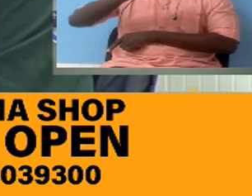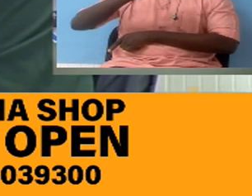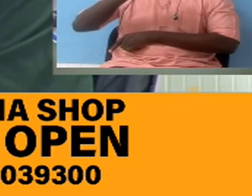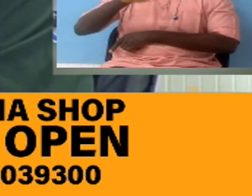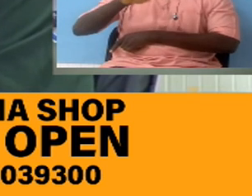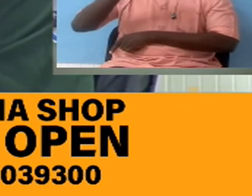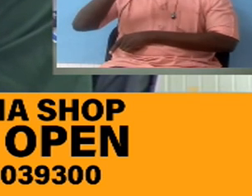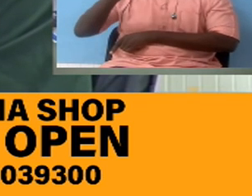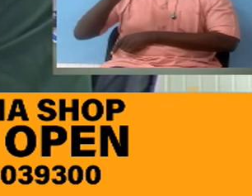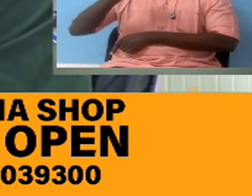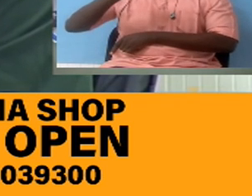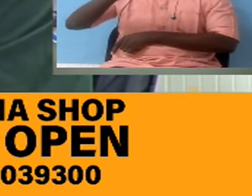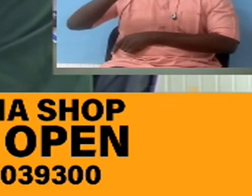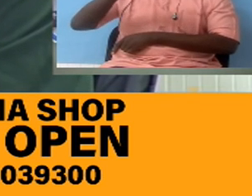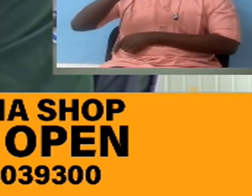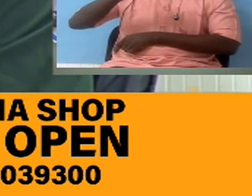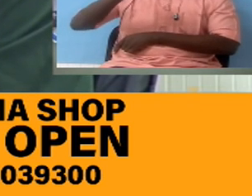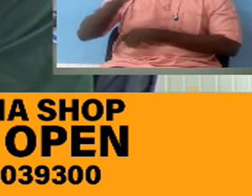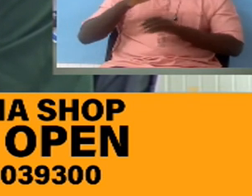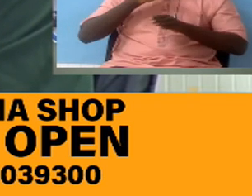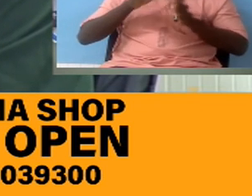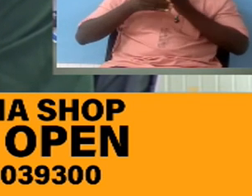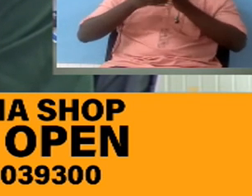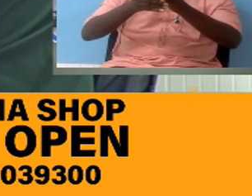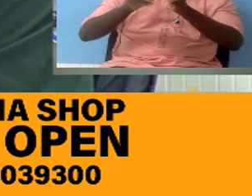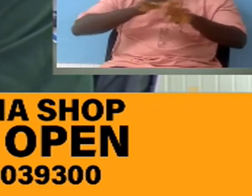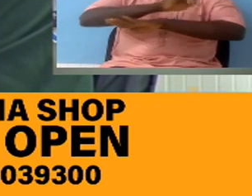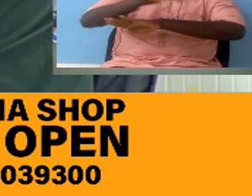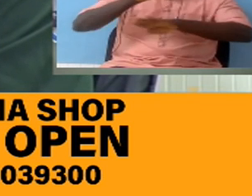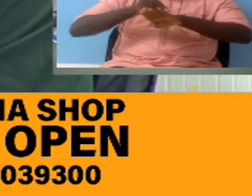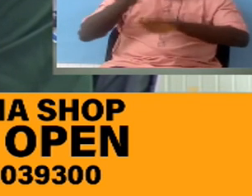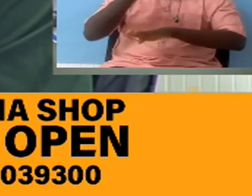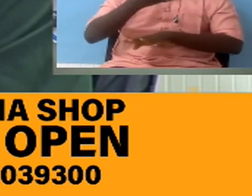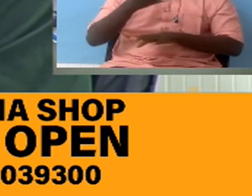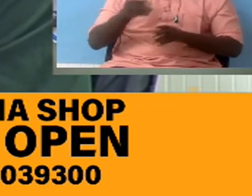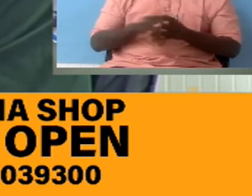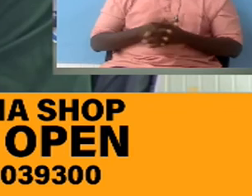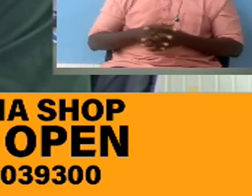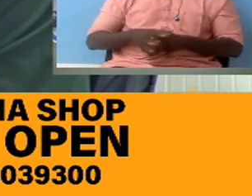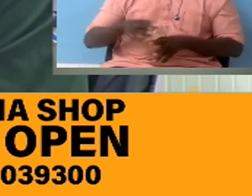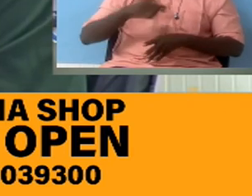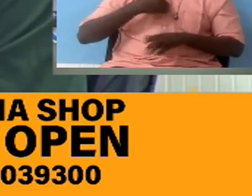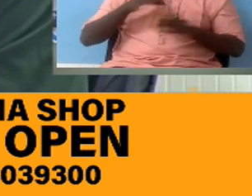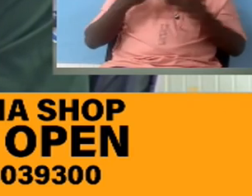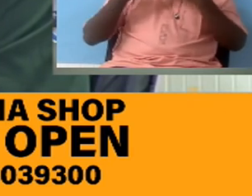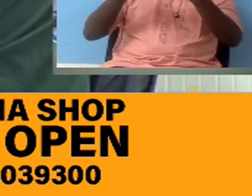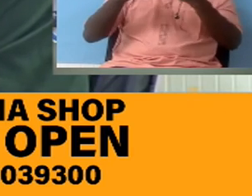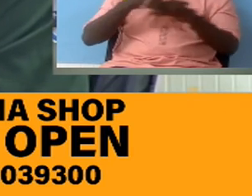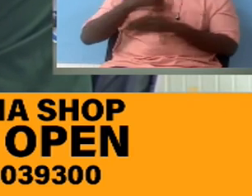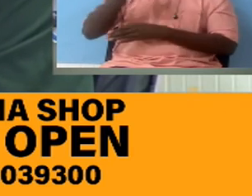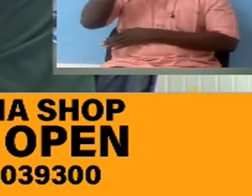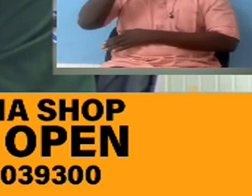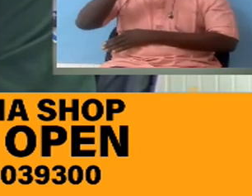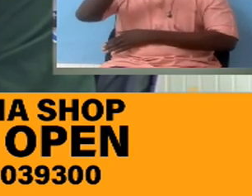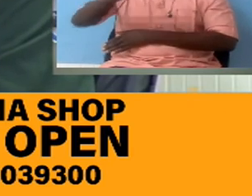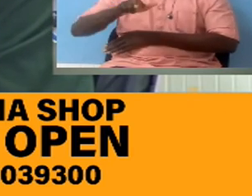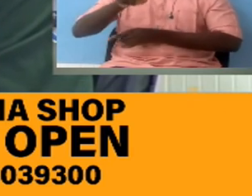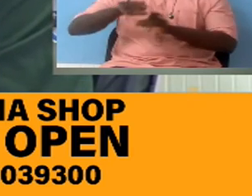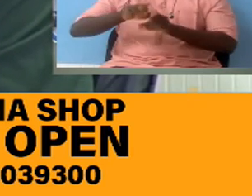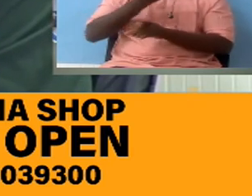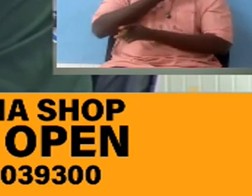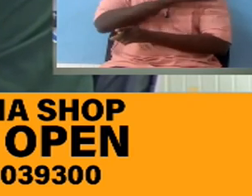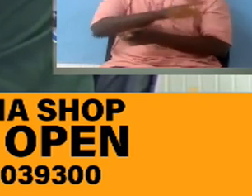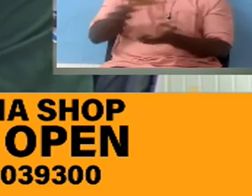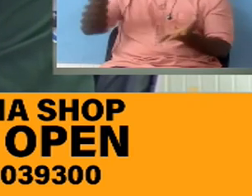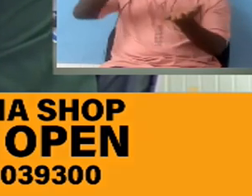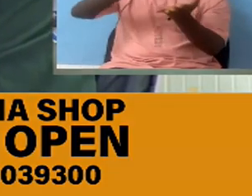won camp bi fofu. I told him that Major Kante I think left for weekend to Sifu. Maneko de